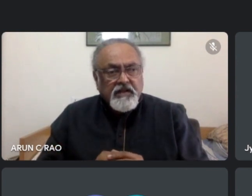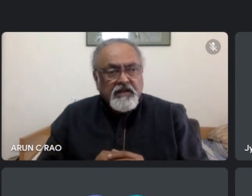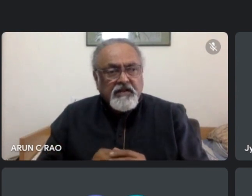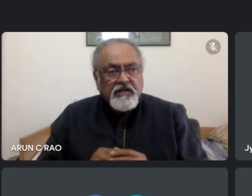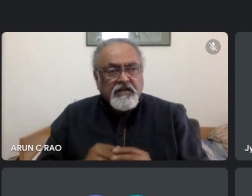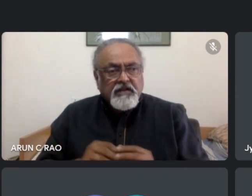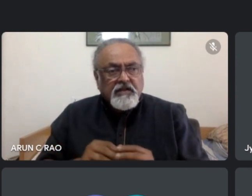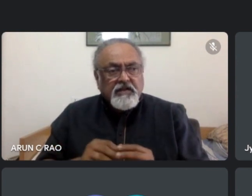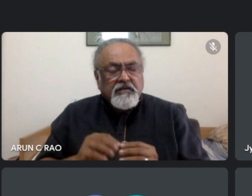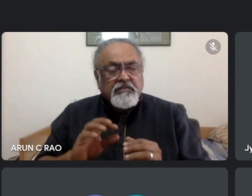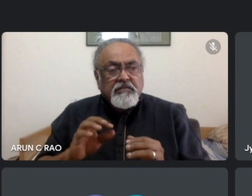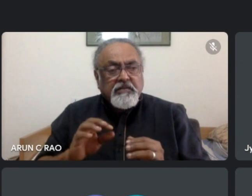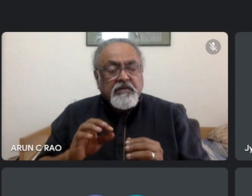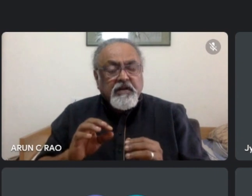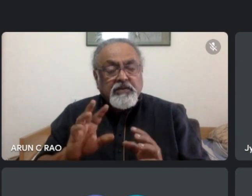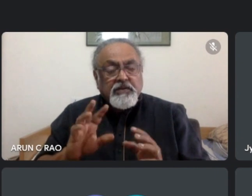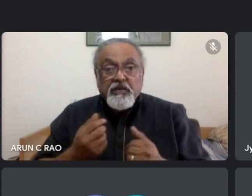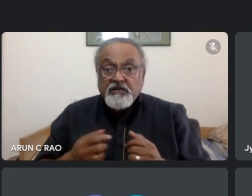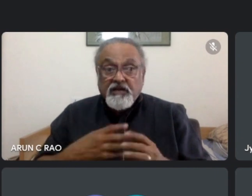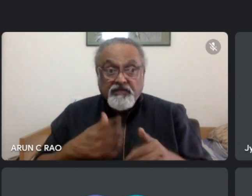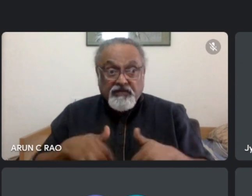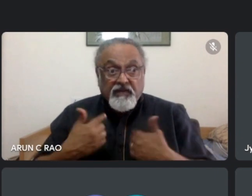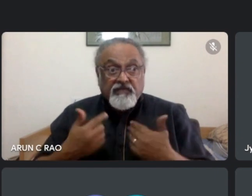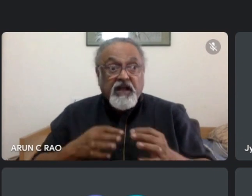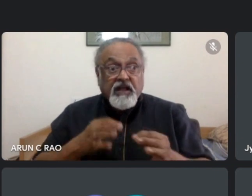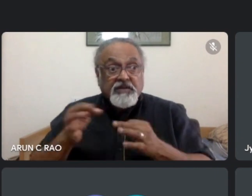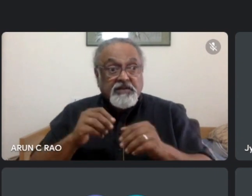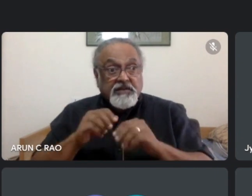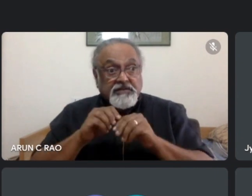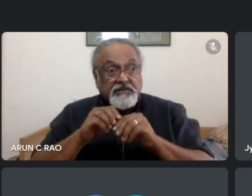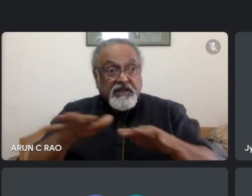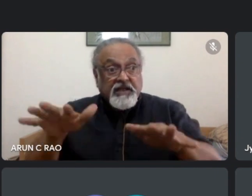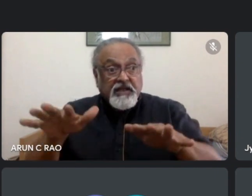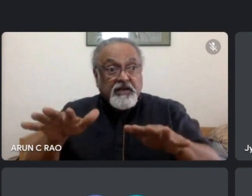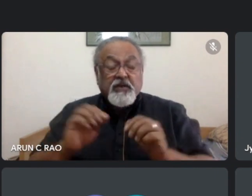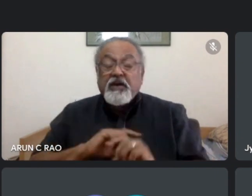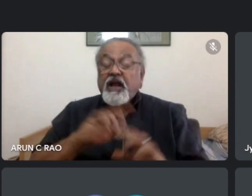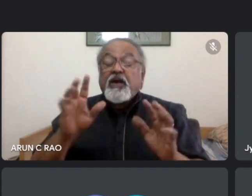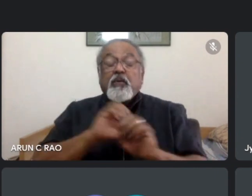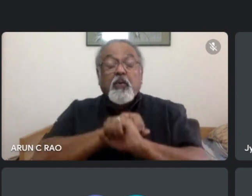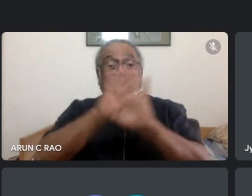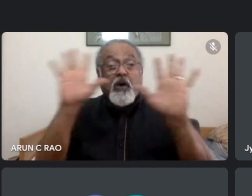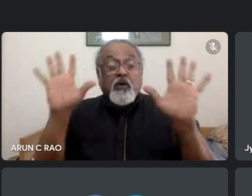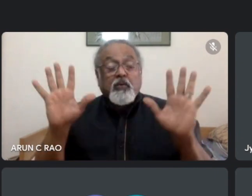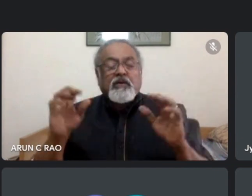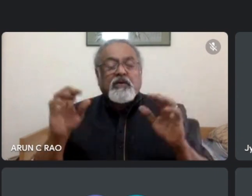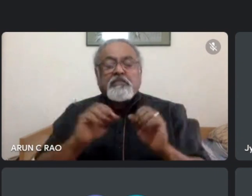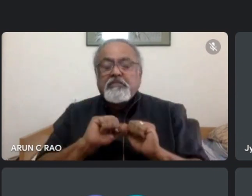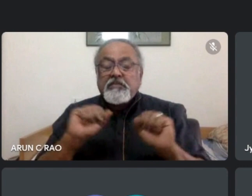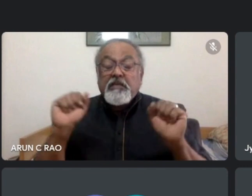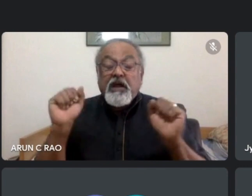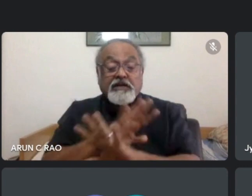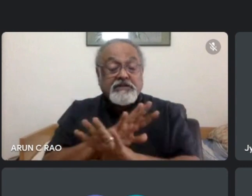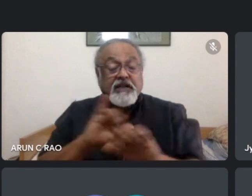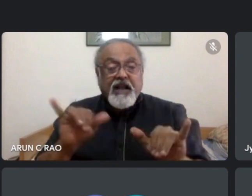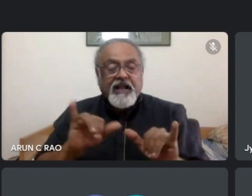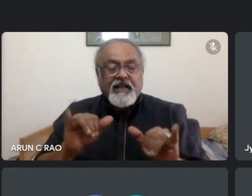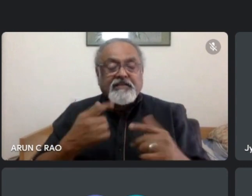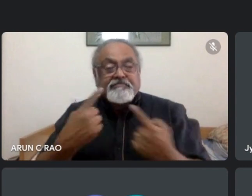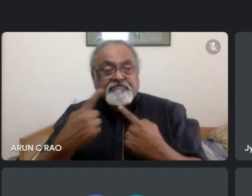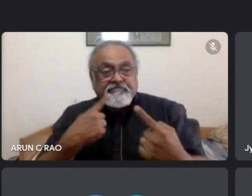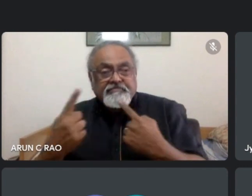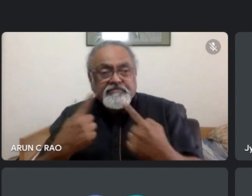so, it's allowed me to have these like almost magical interactions wherein I